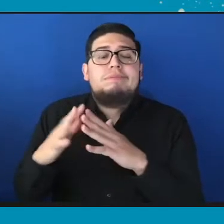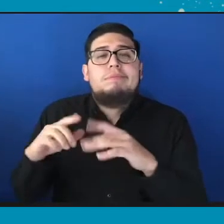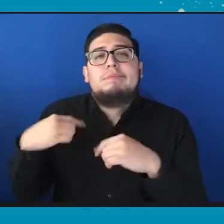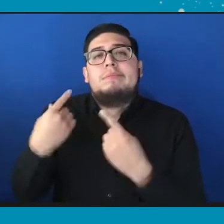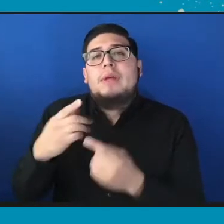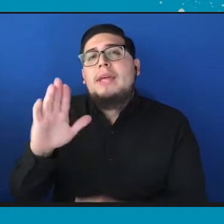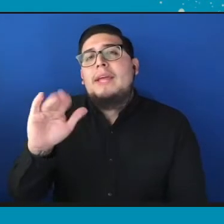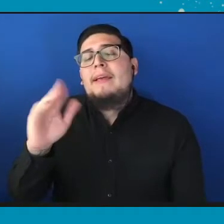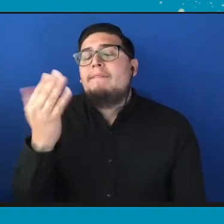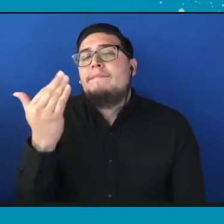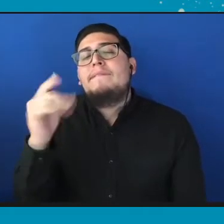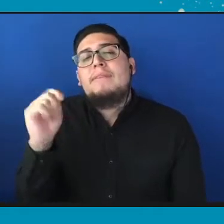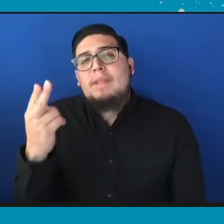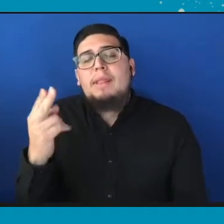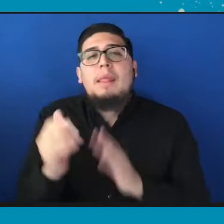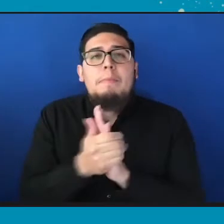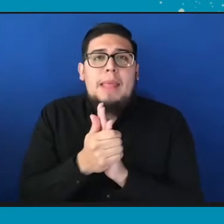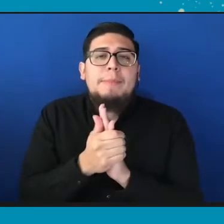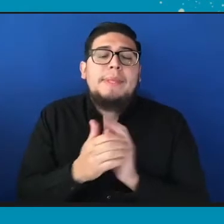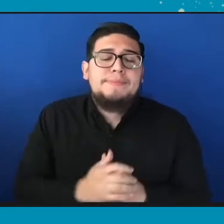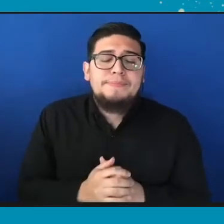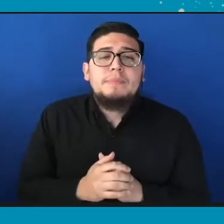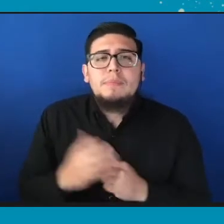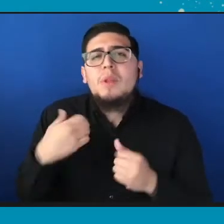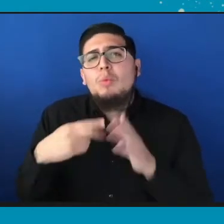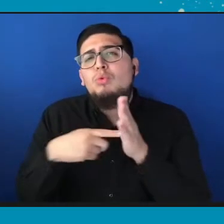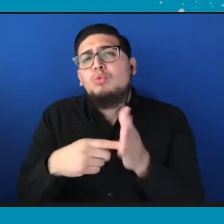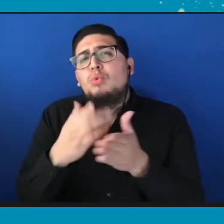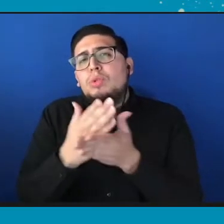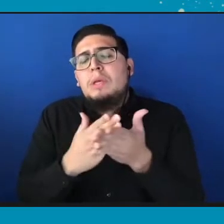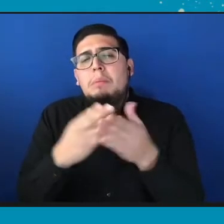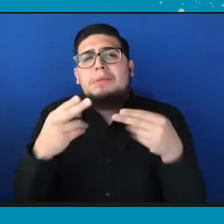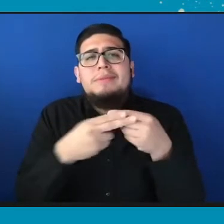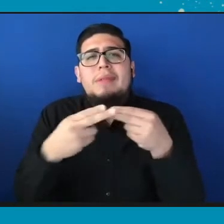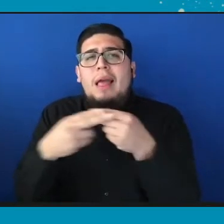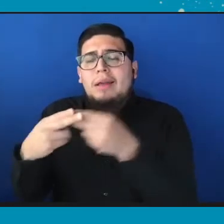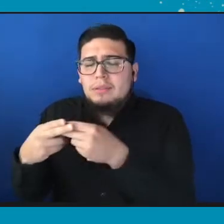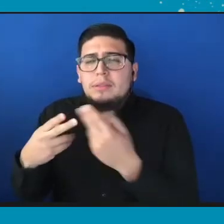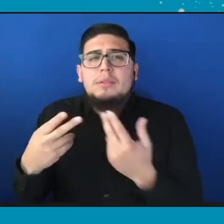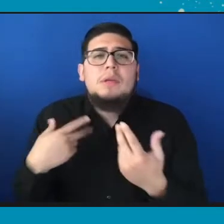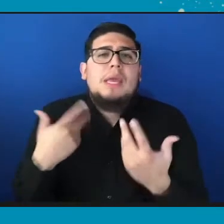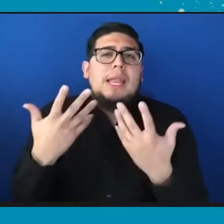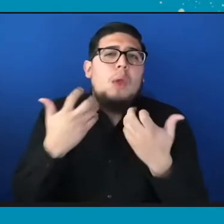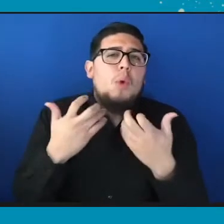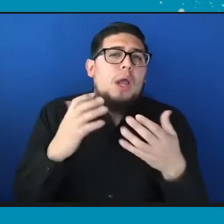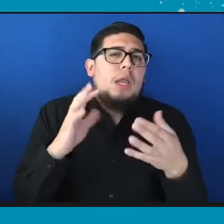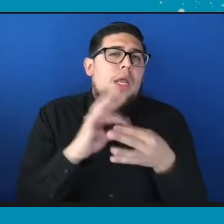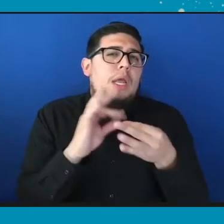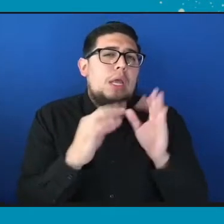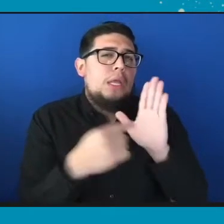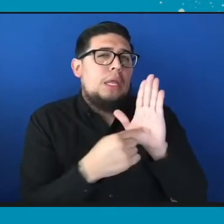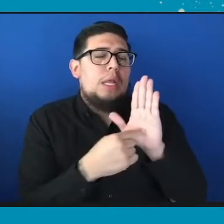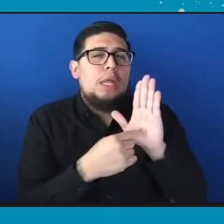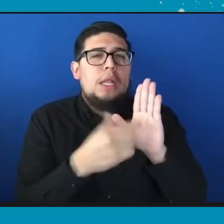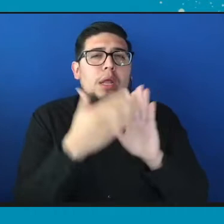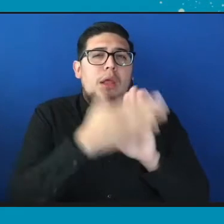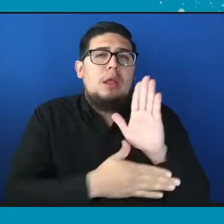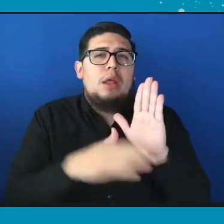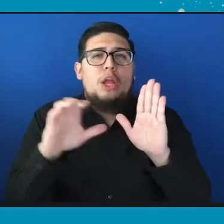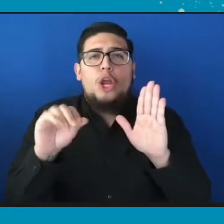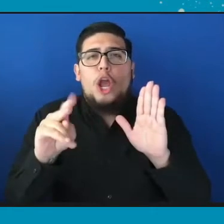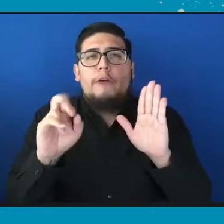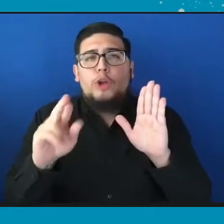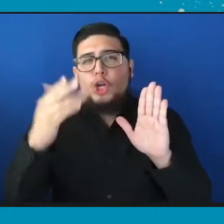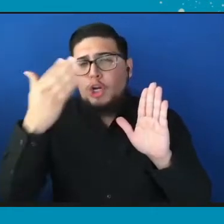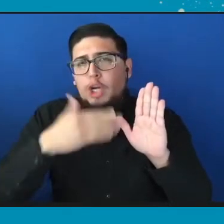some slides here, and I wanted to speak to the cover. It's a photograph, and what you see in